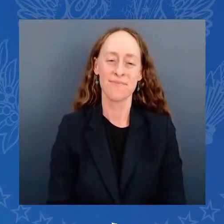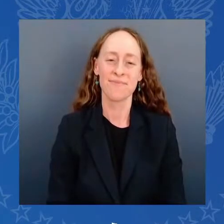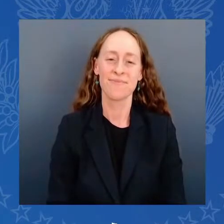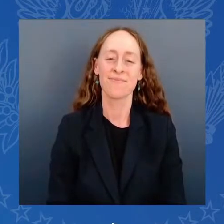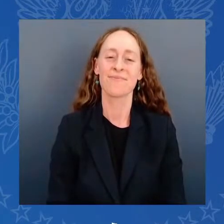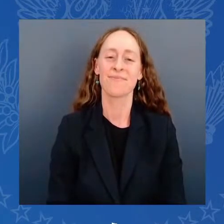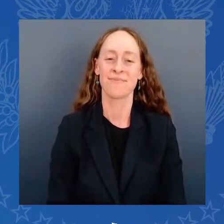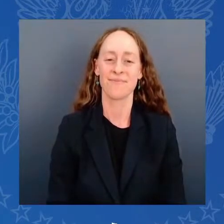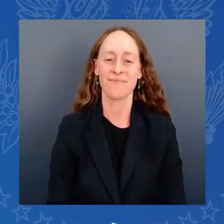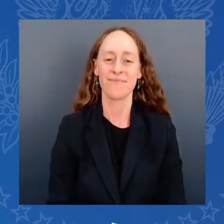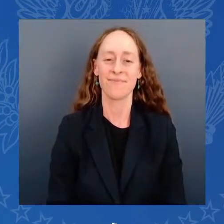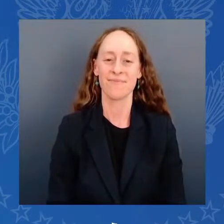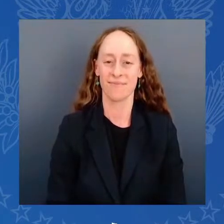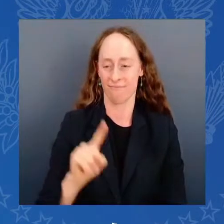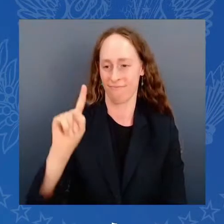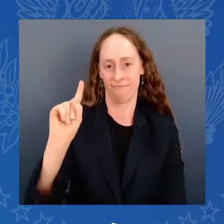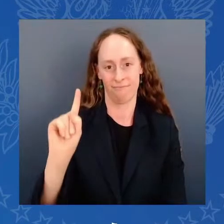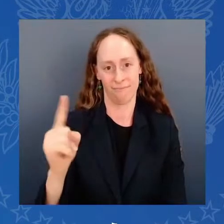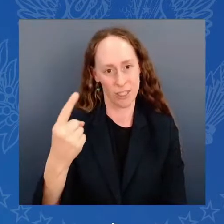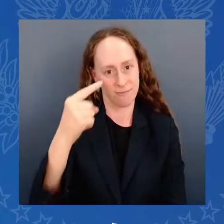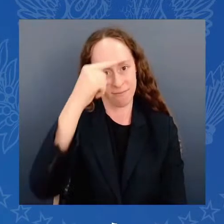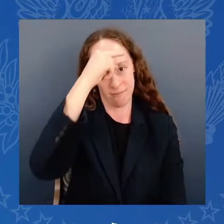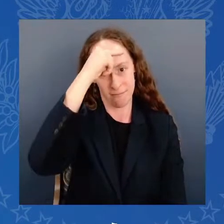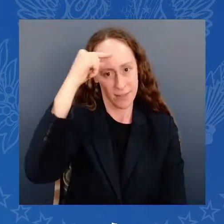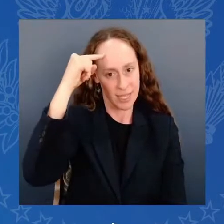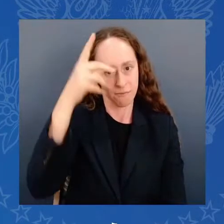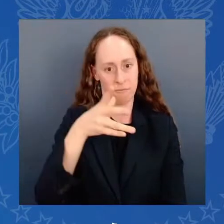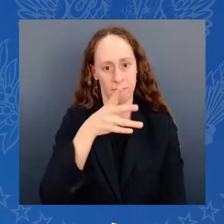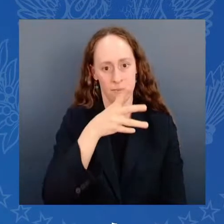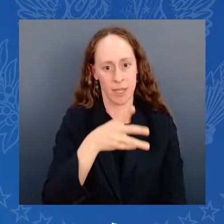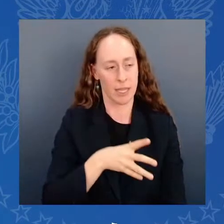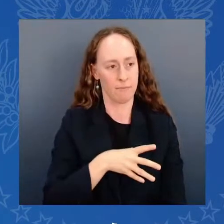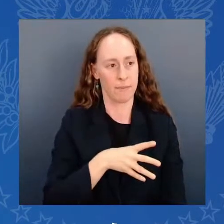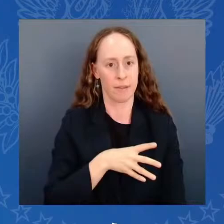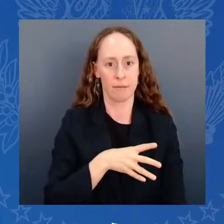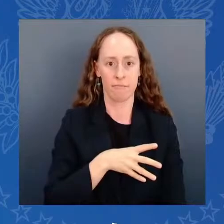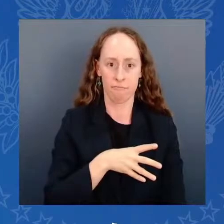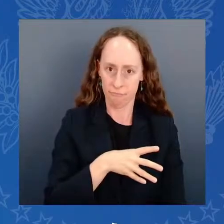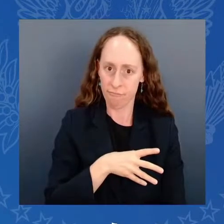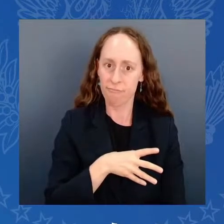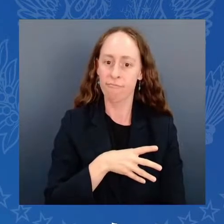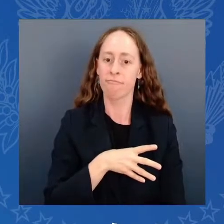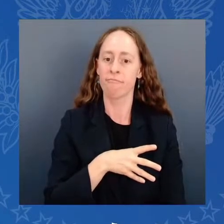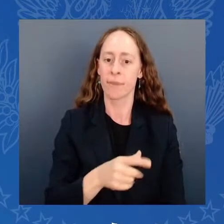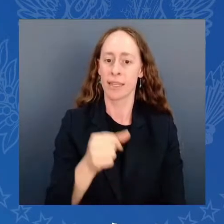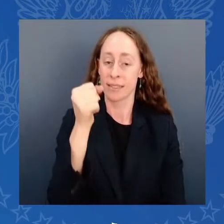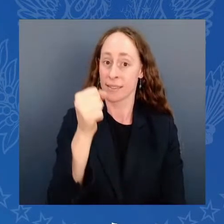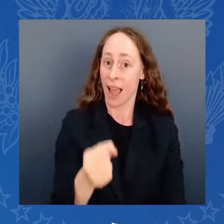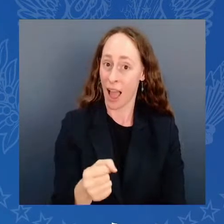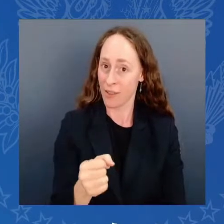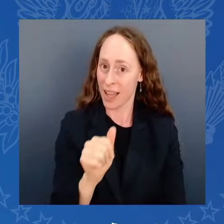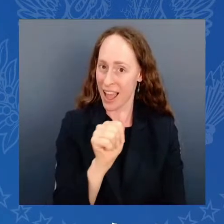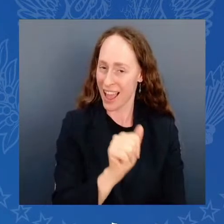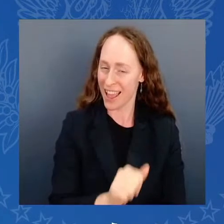first black woman, South Asian American to hold the vice president, but you already knew